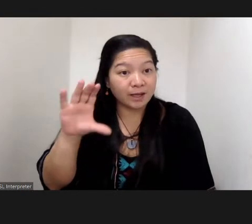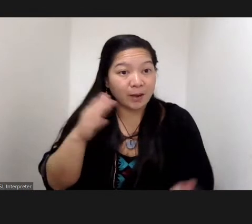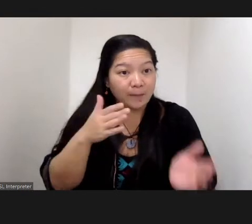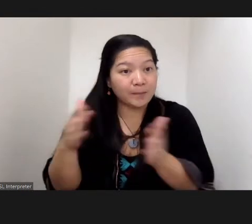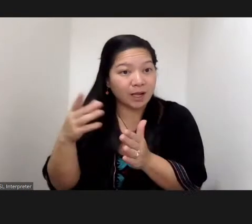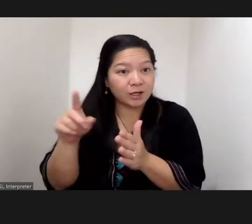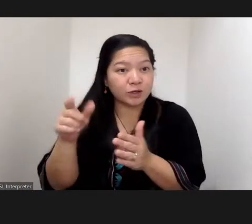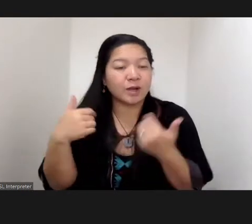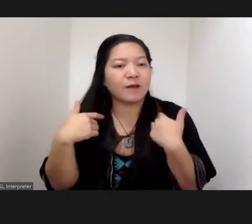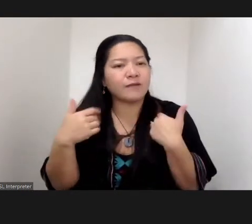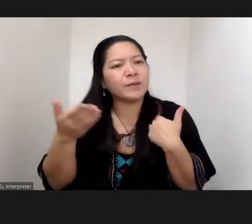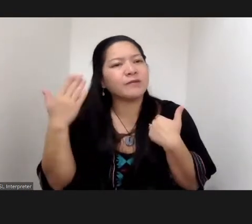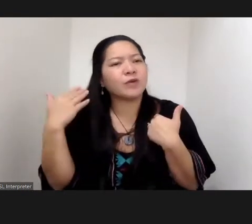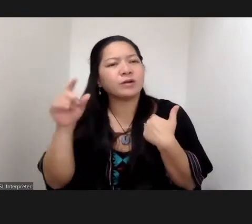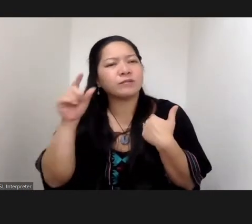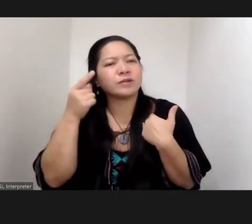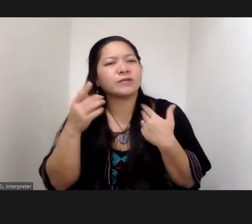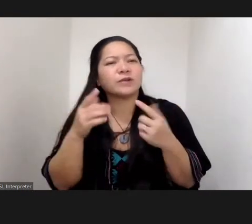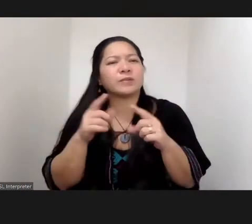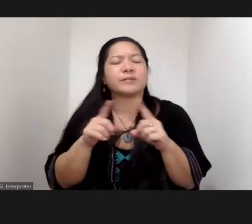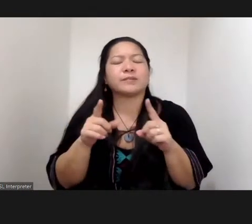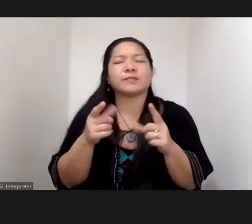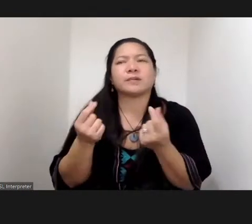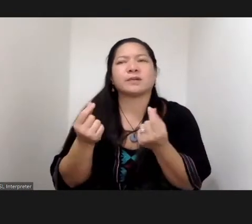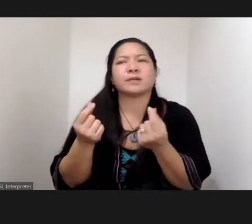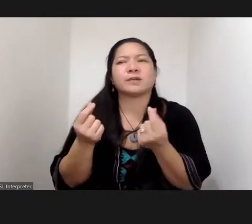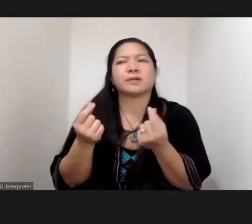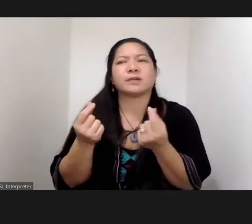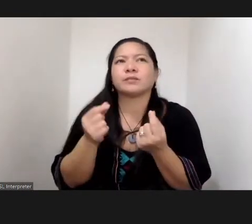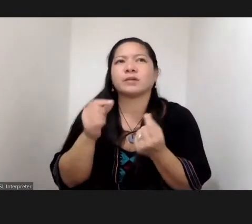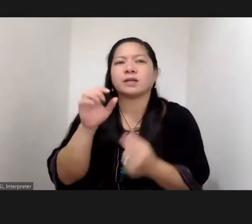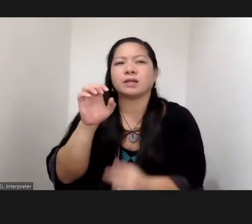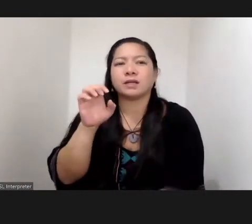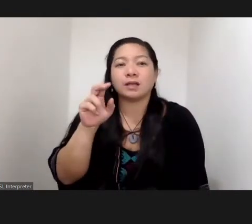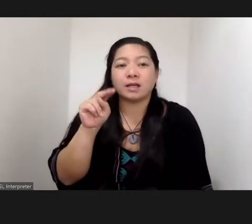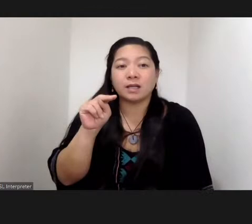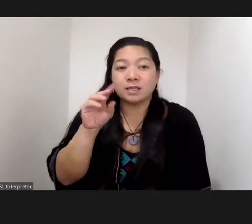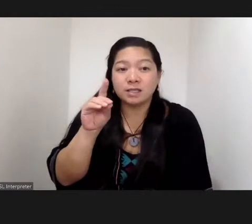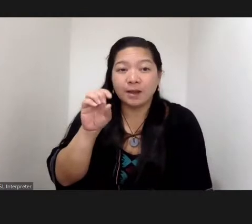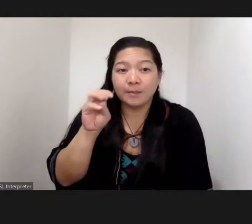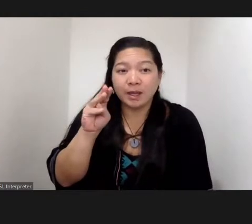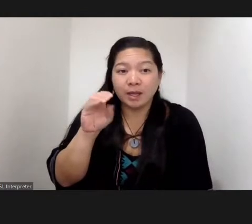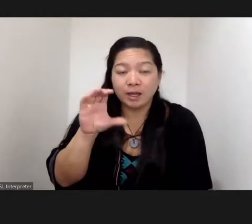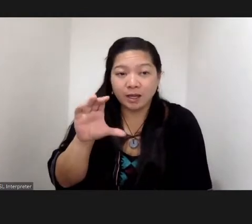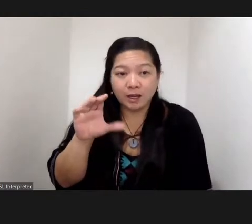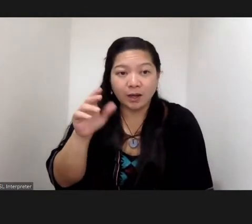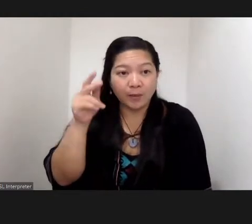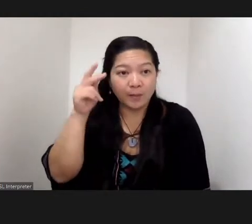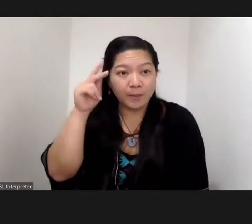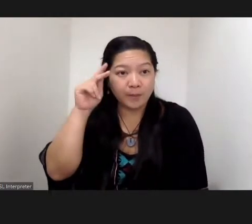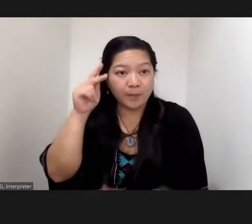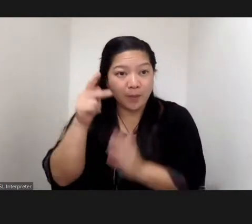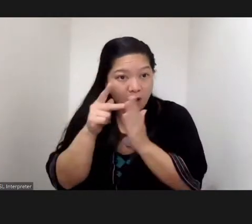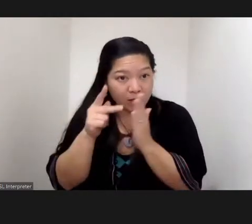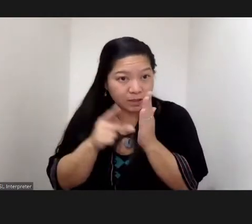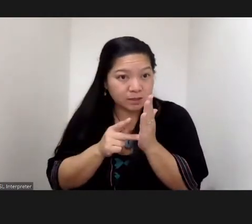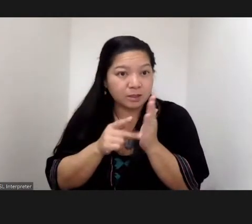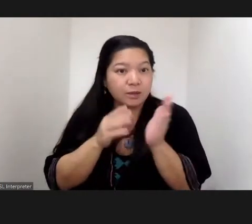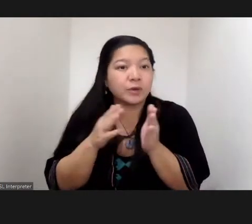Newsom, unveiled his endemic policy, which actually prepares the